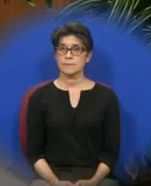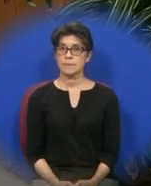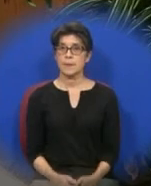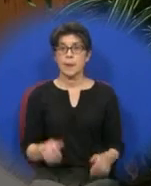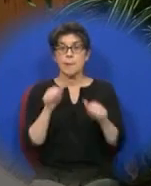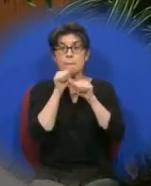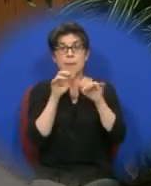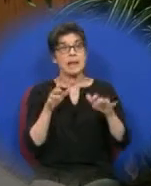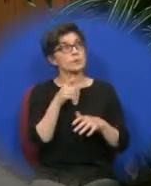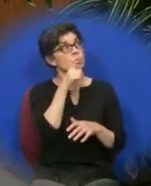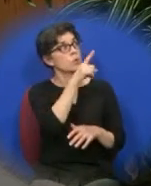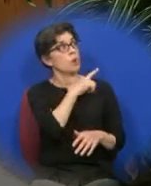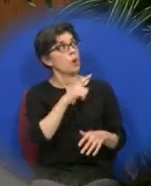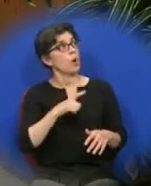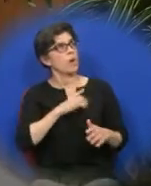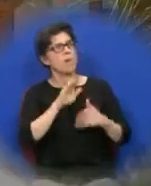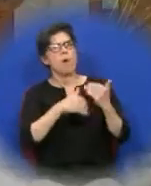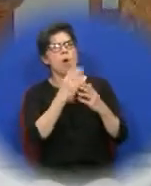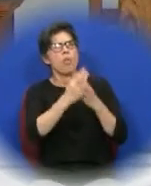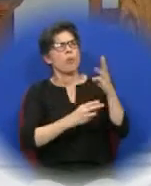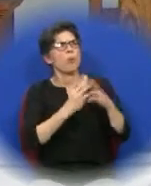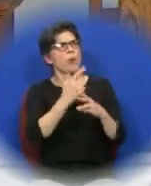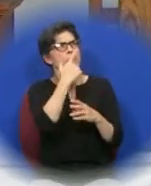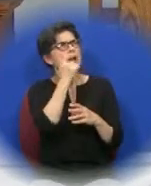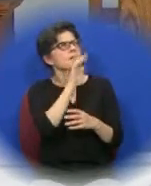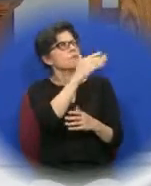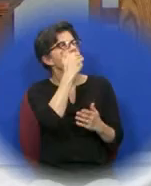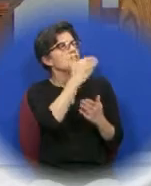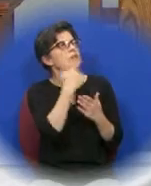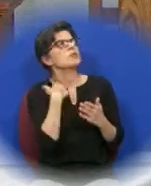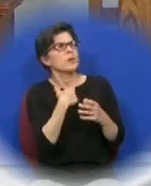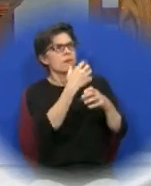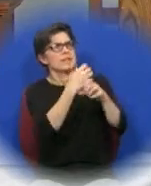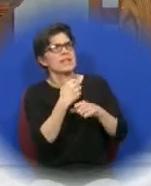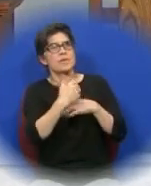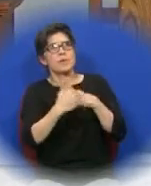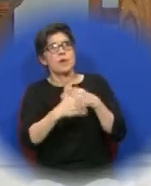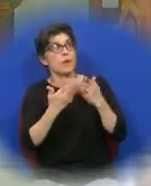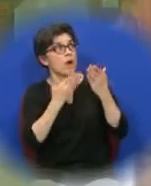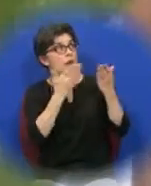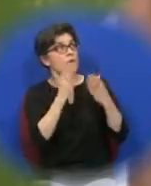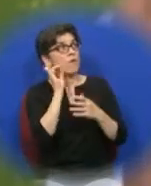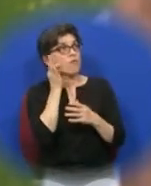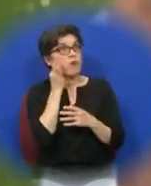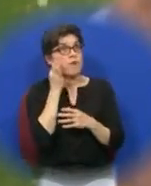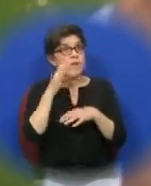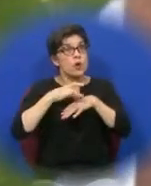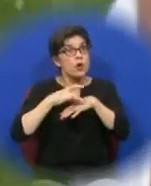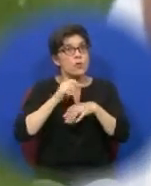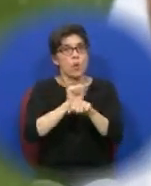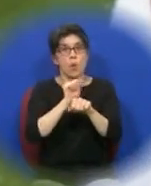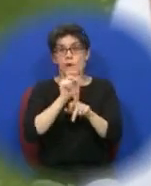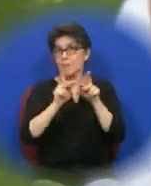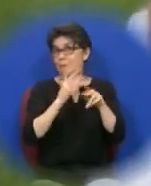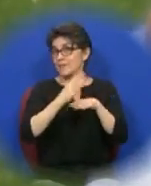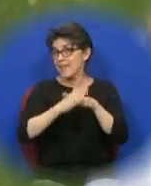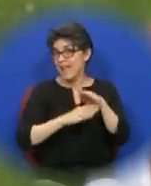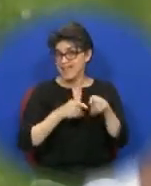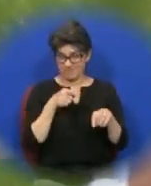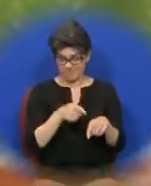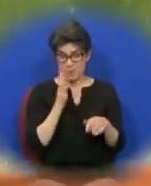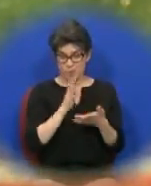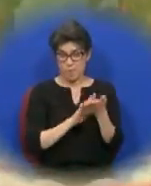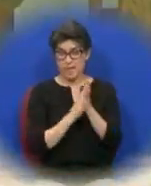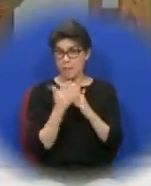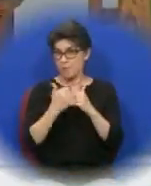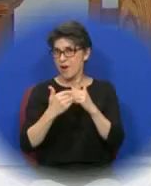Blessed are you, Lord God of all creation, for through your goodness we have received the bread we offer you, fruit of the earth and work of human hands, who will become for us the bread